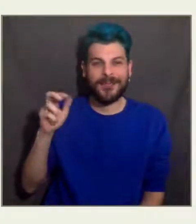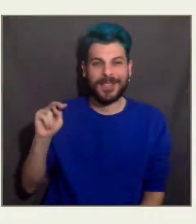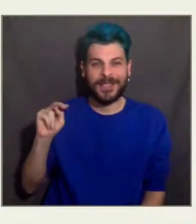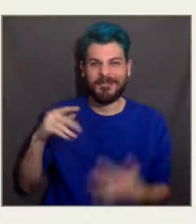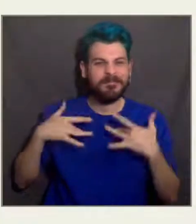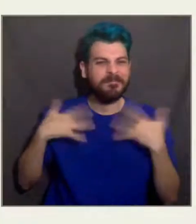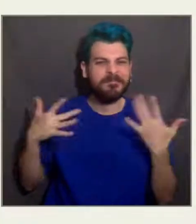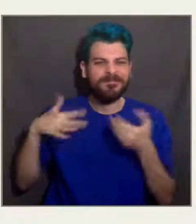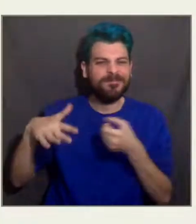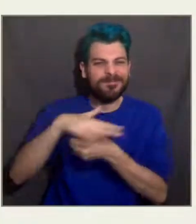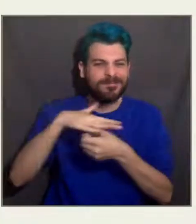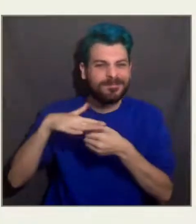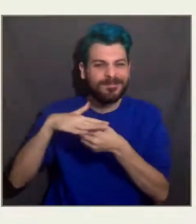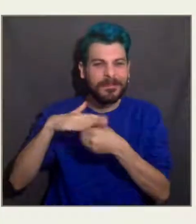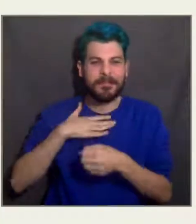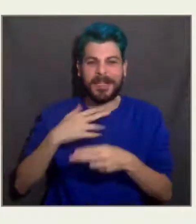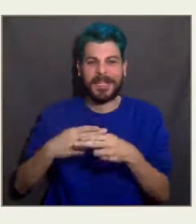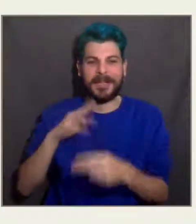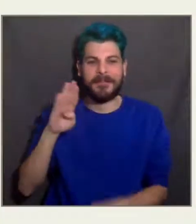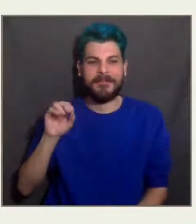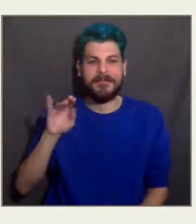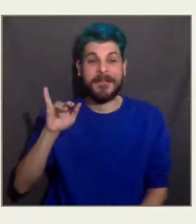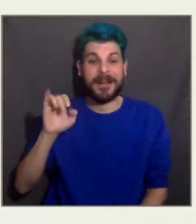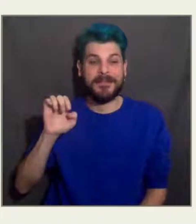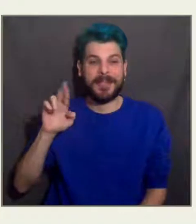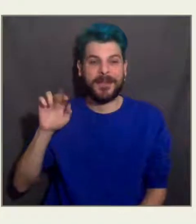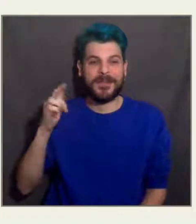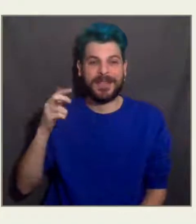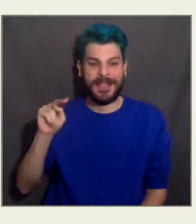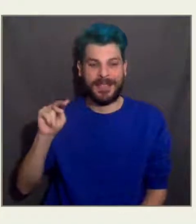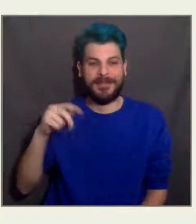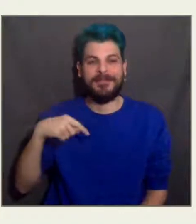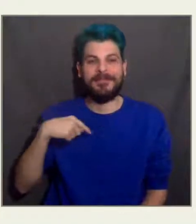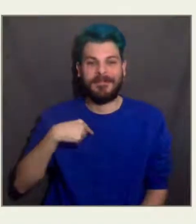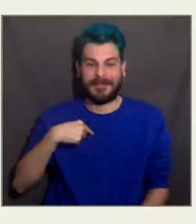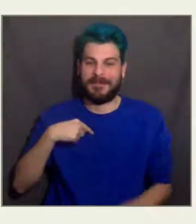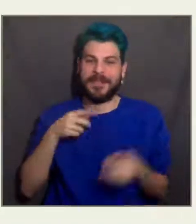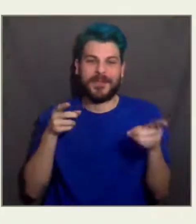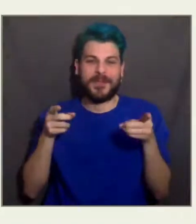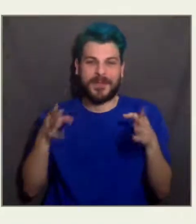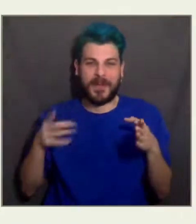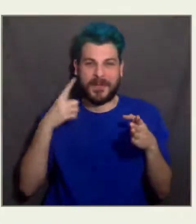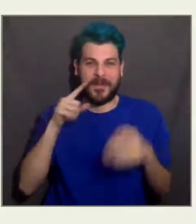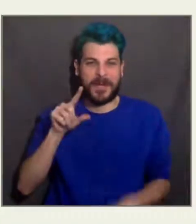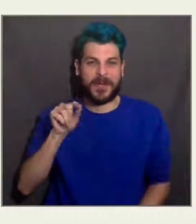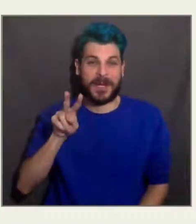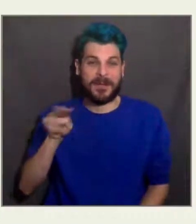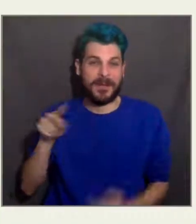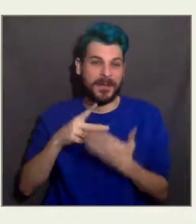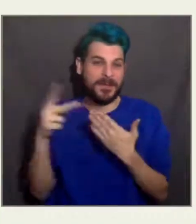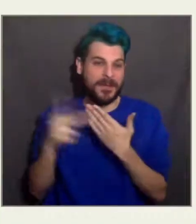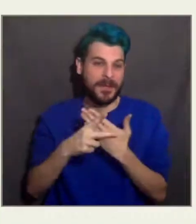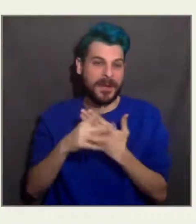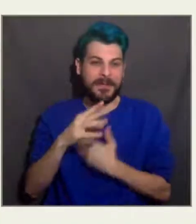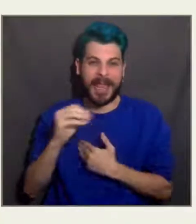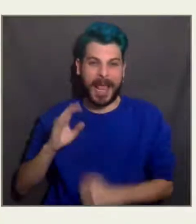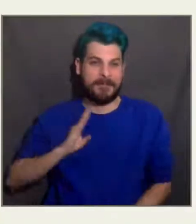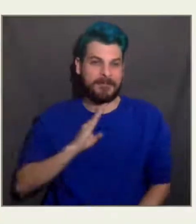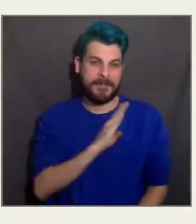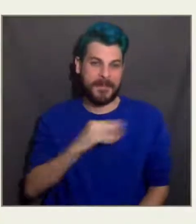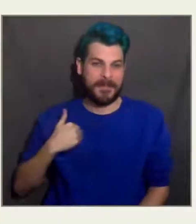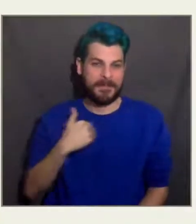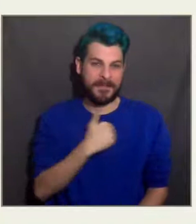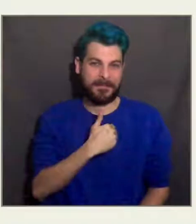Board Member and Chair of the State of 2022 Program Series. Today, our guest is Metro Council President